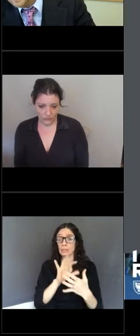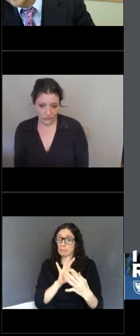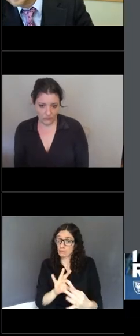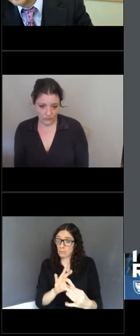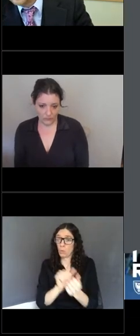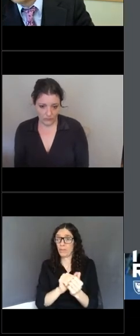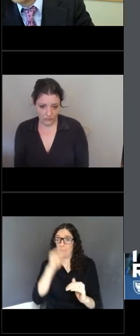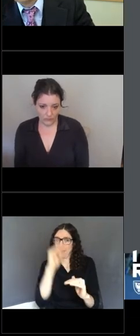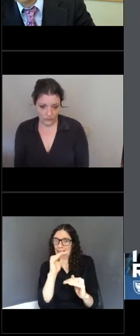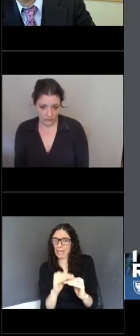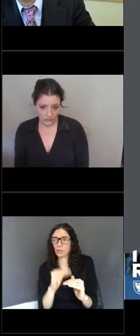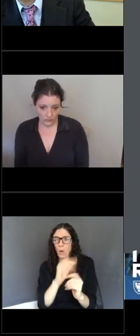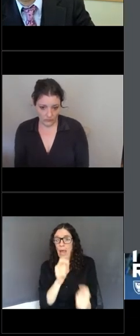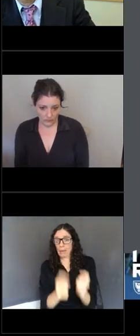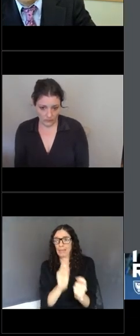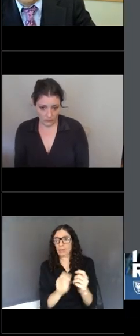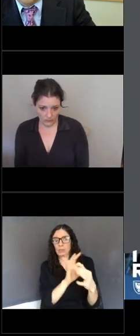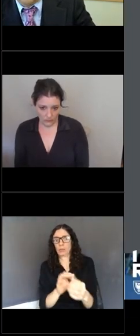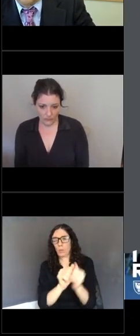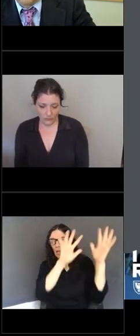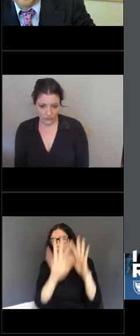directly involved in the primary